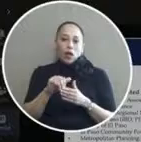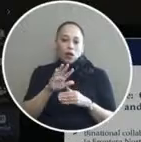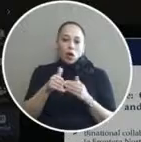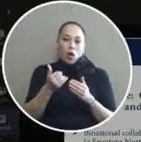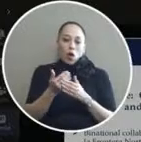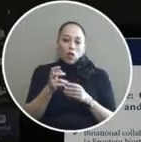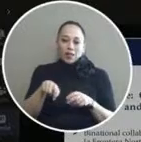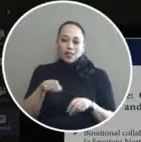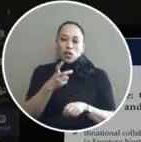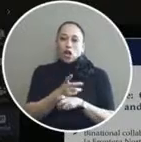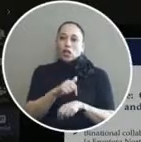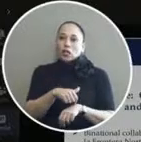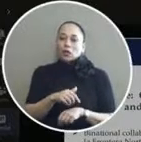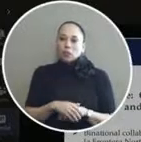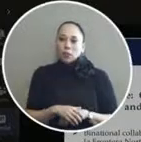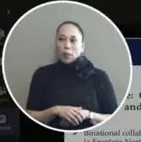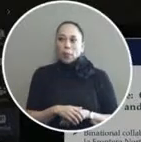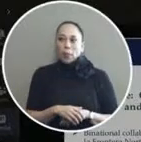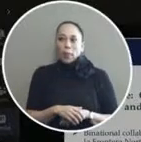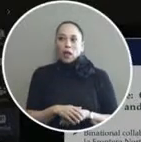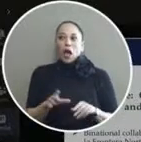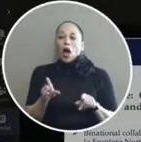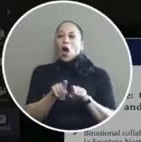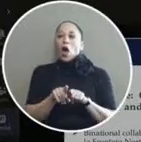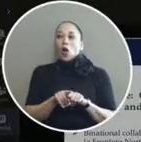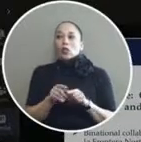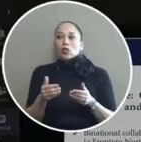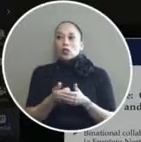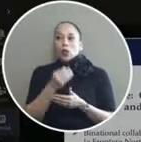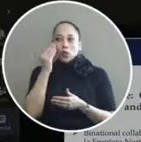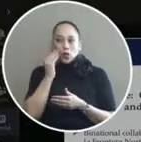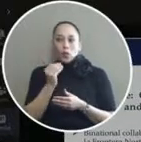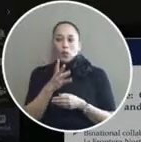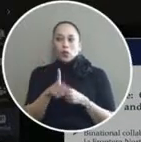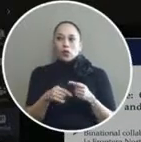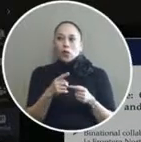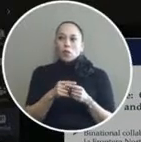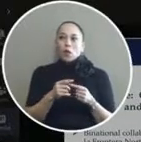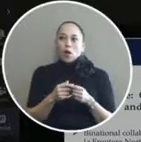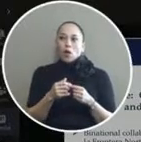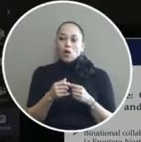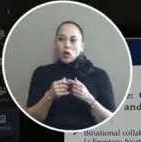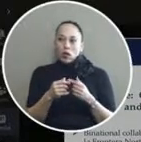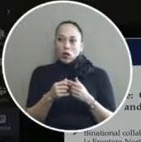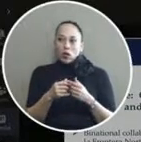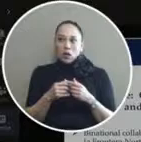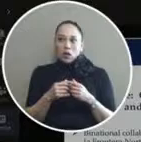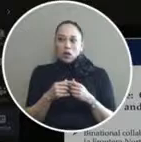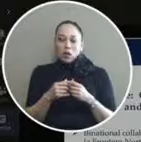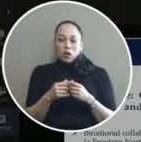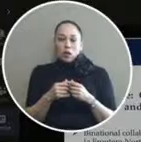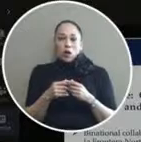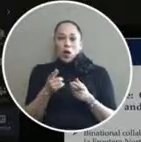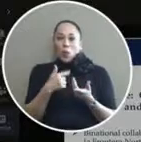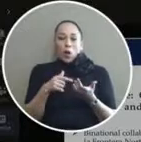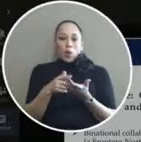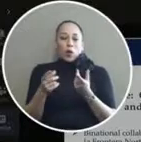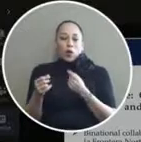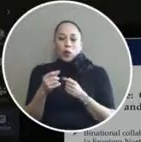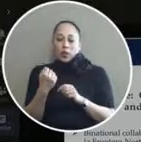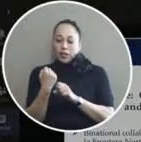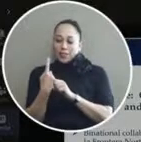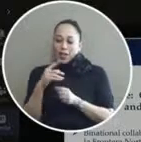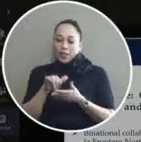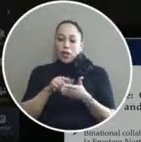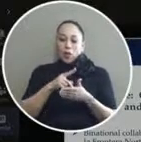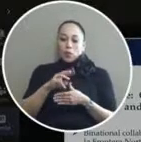times. Wanted to also give an update on the cross-border project that we briefed you on last year. So the